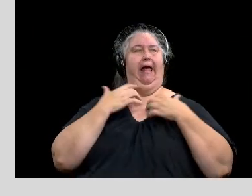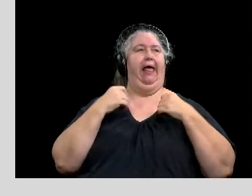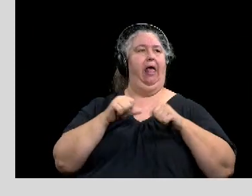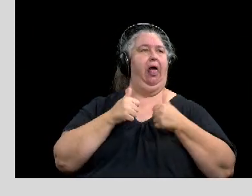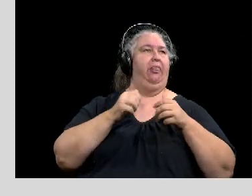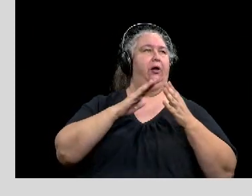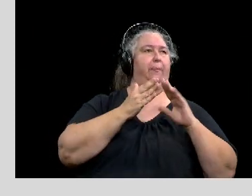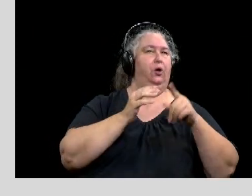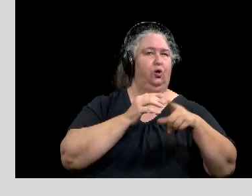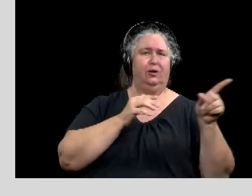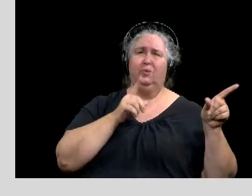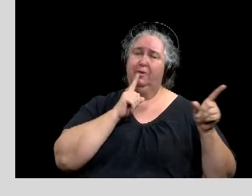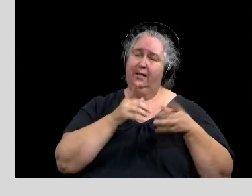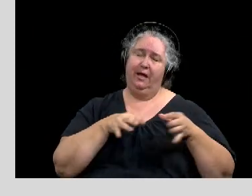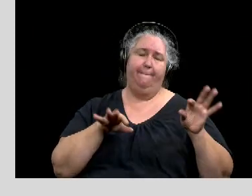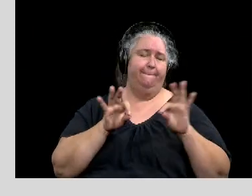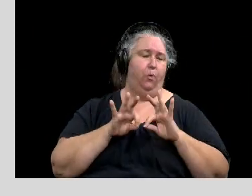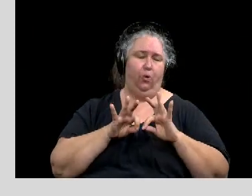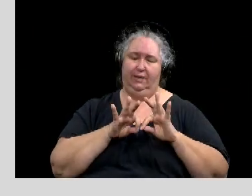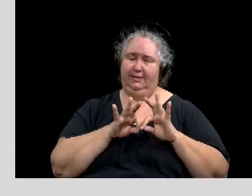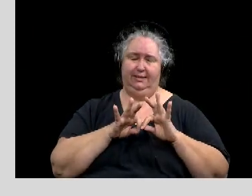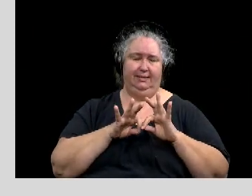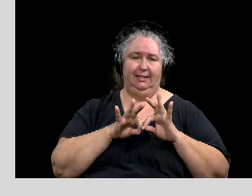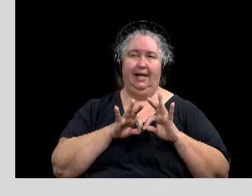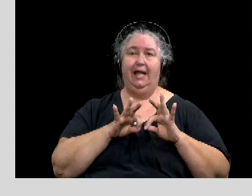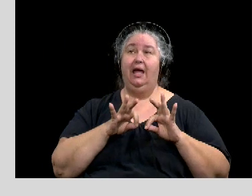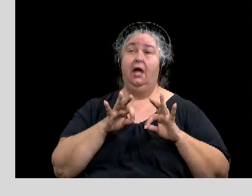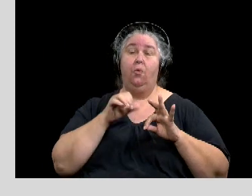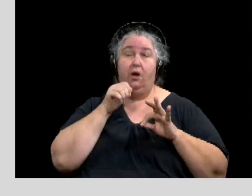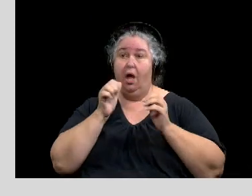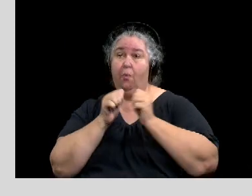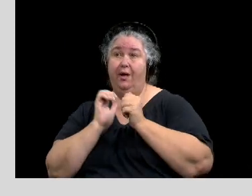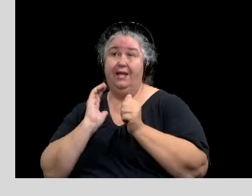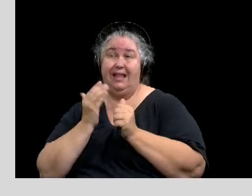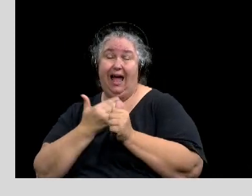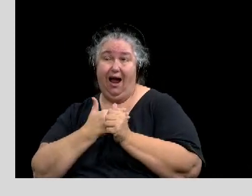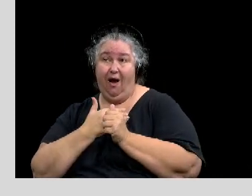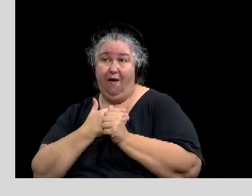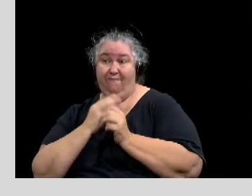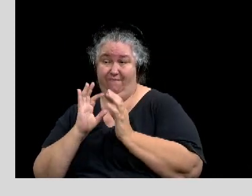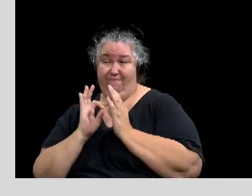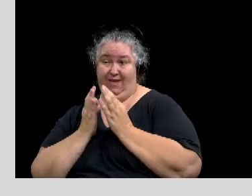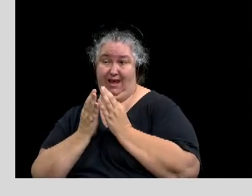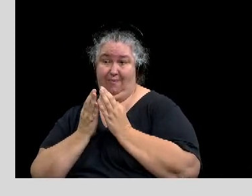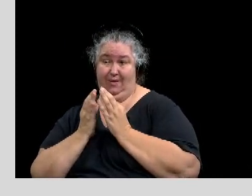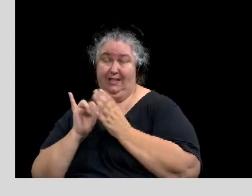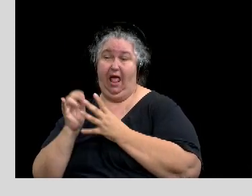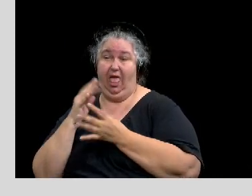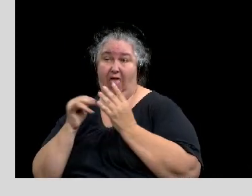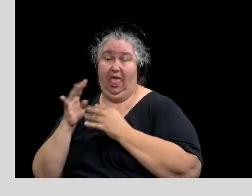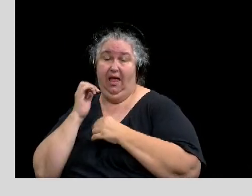So important that we keep our masks on when we're not with our household members.